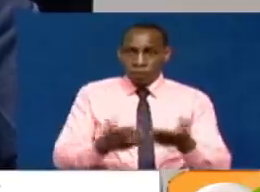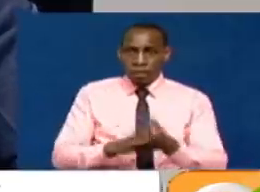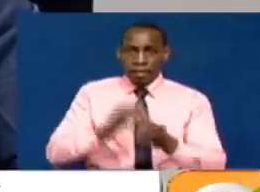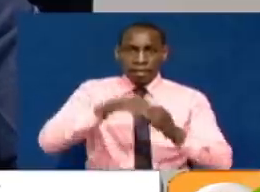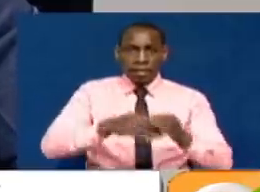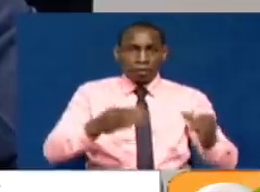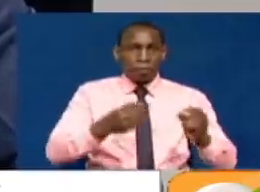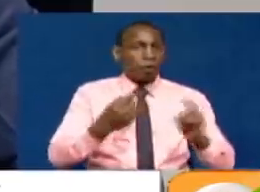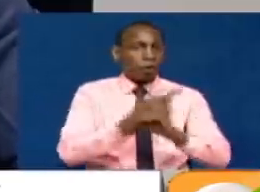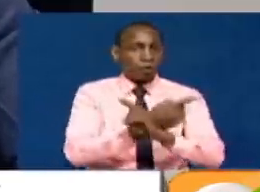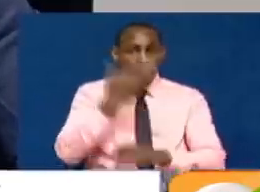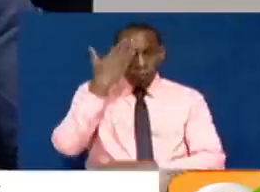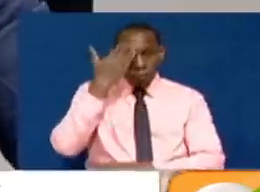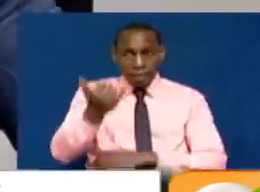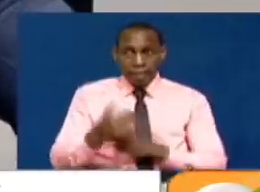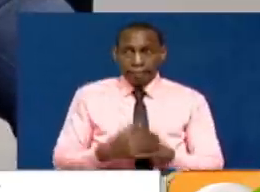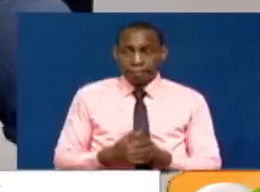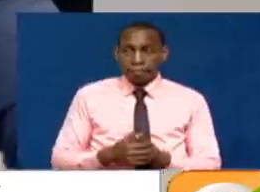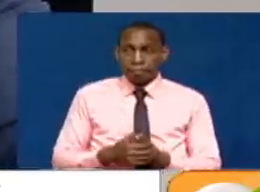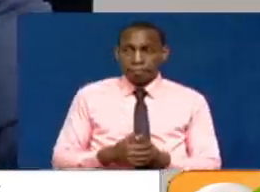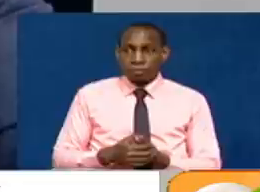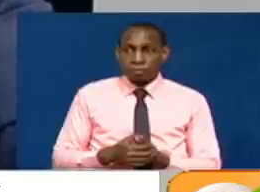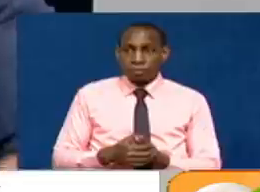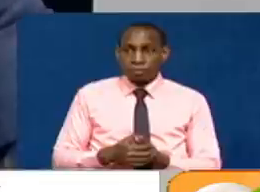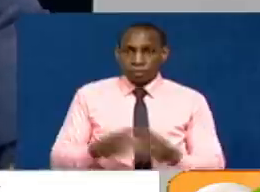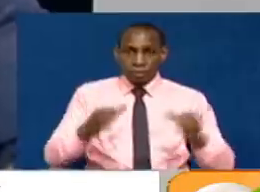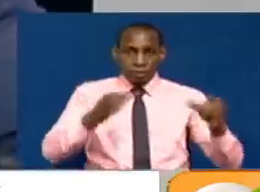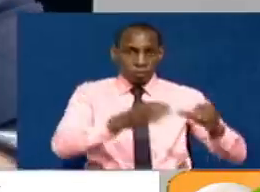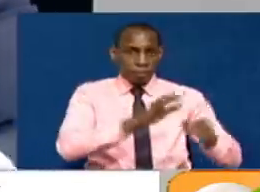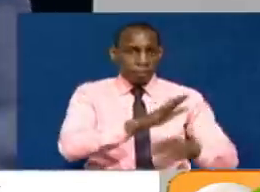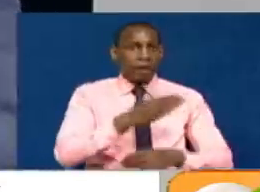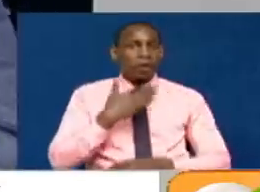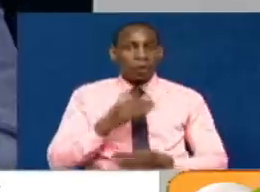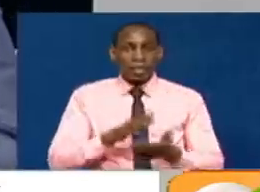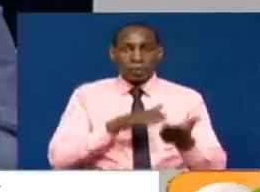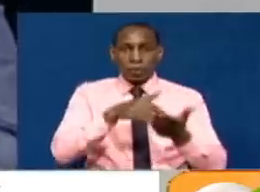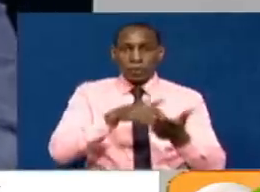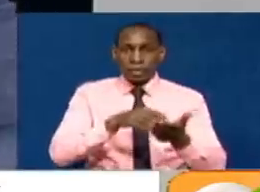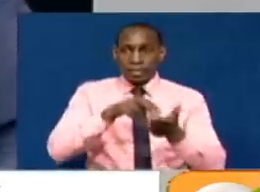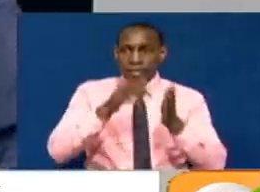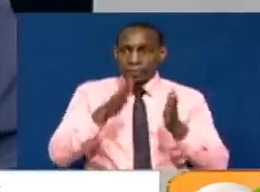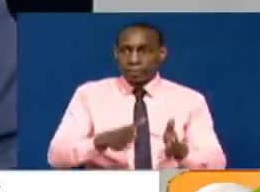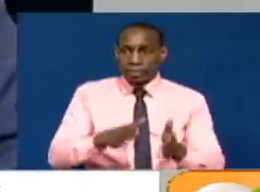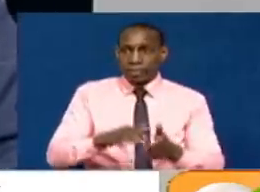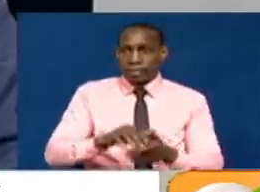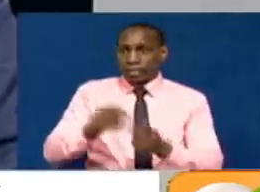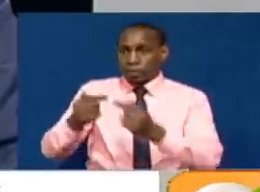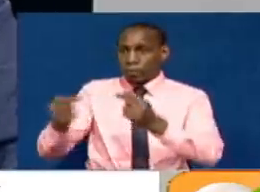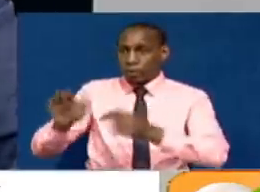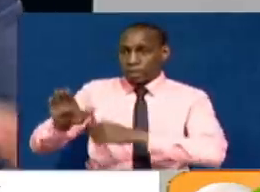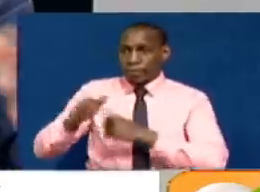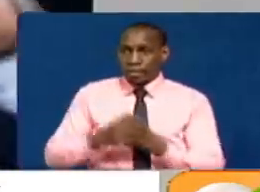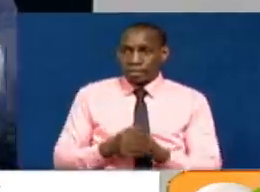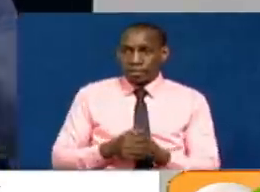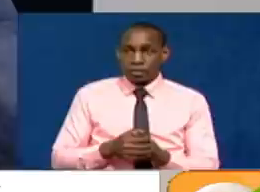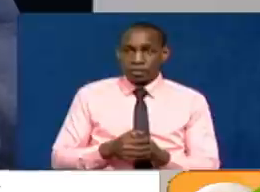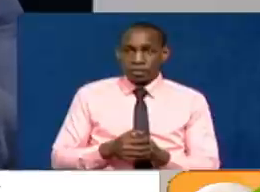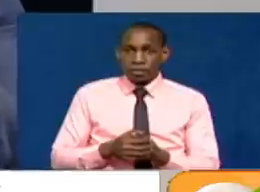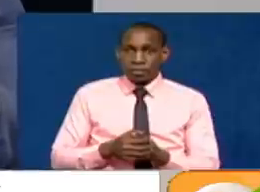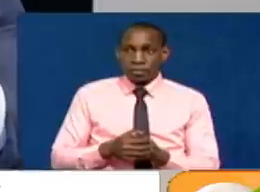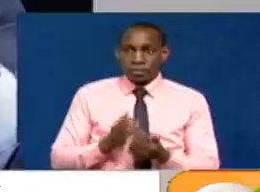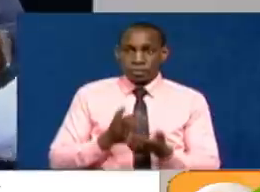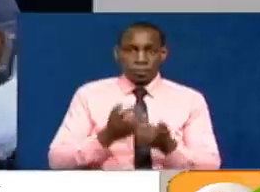inter-party kind of a contest. Why? Because a party will want a weak candidate for their opponent. So there will be a